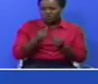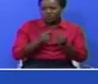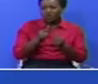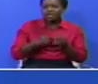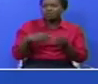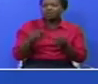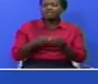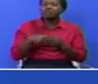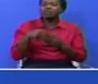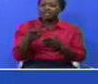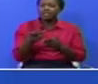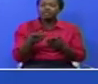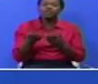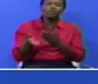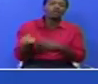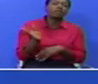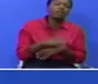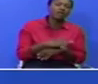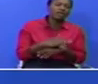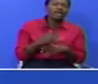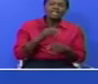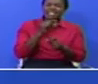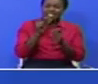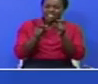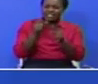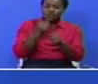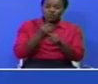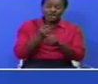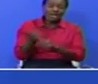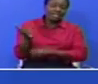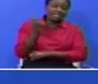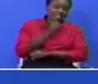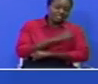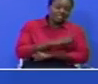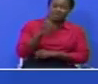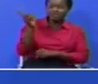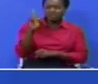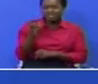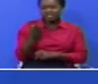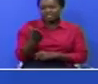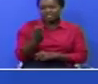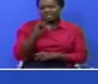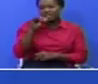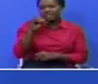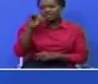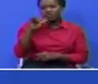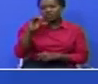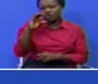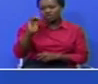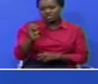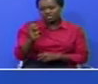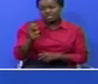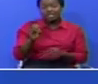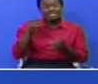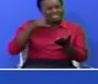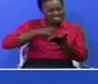to be refunded, and question the payments for each and every day within the ministry. Joyce Mutugi insisting that the auditor at the